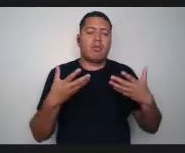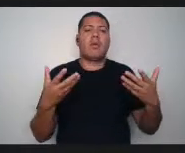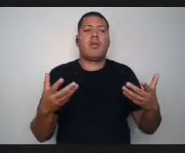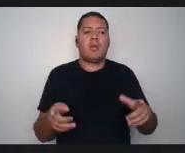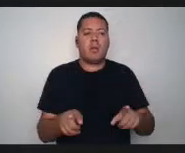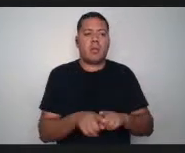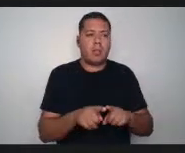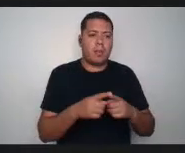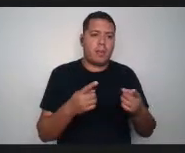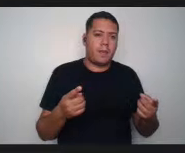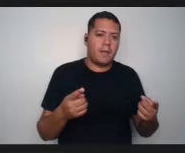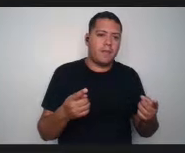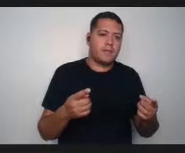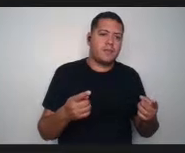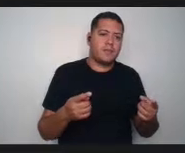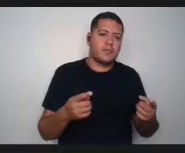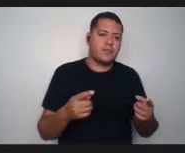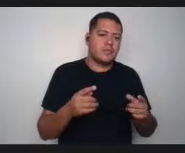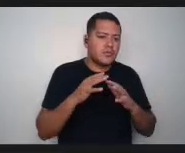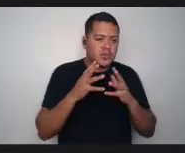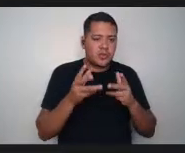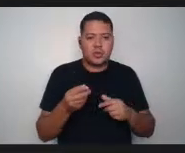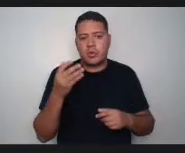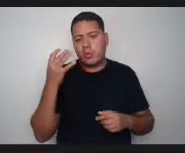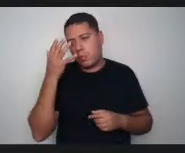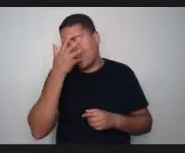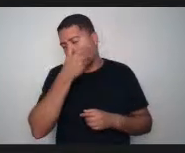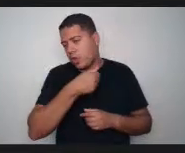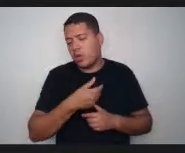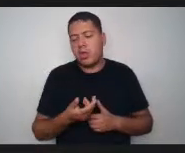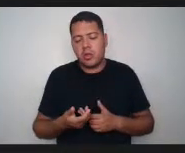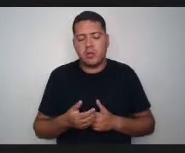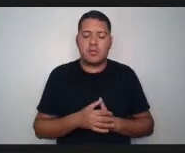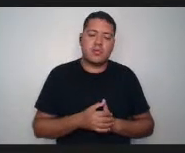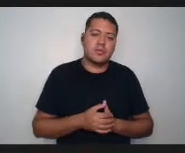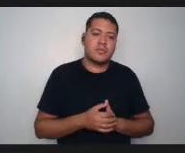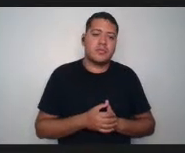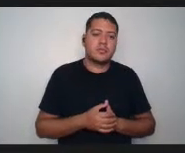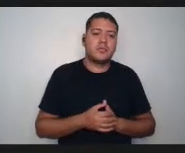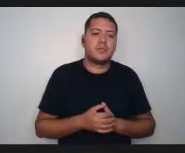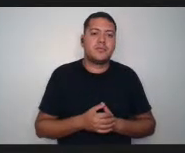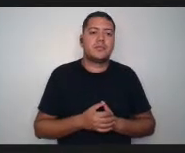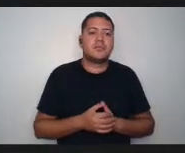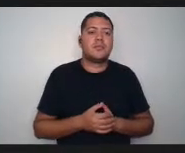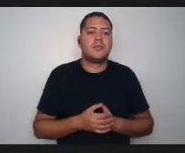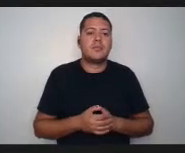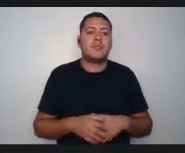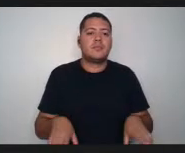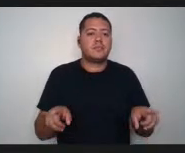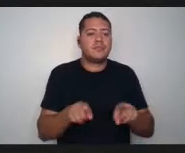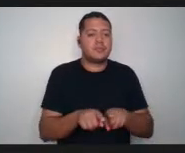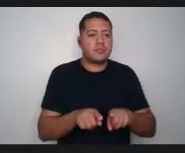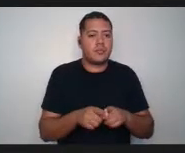they are enthusiasts of bricolage, are carrying out this service.